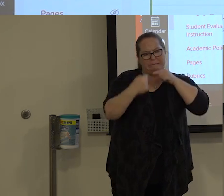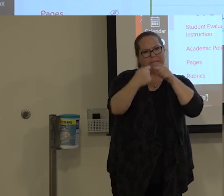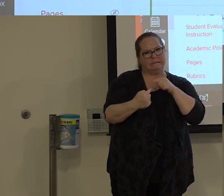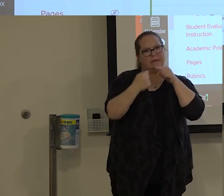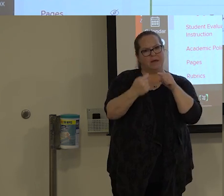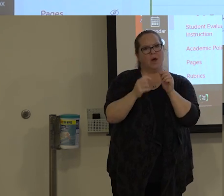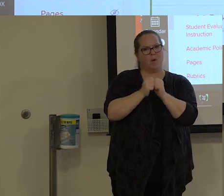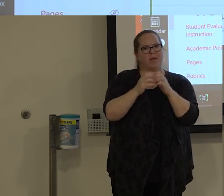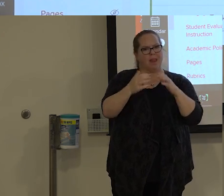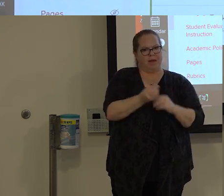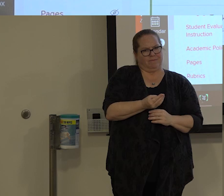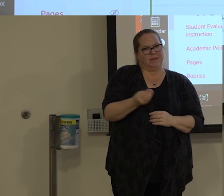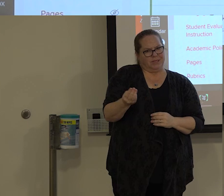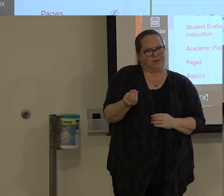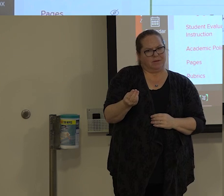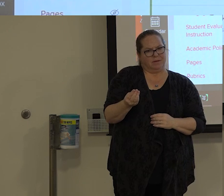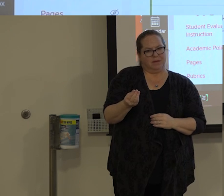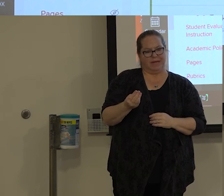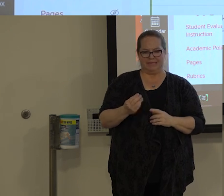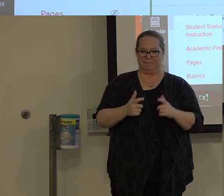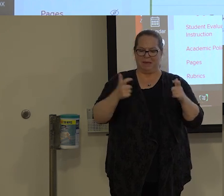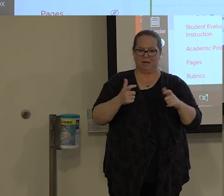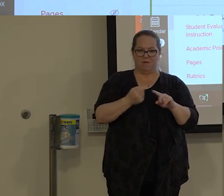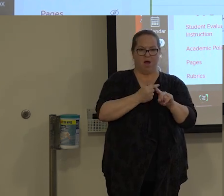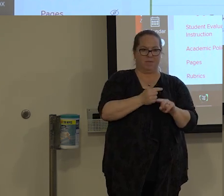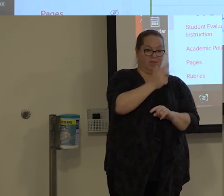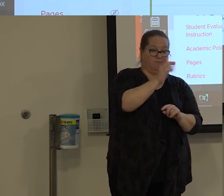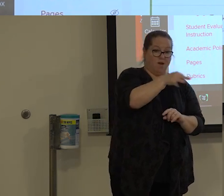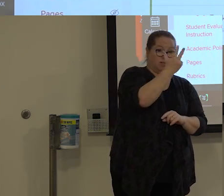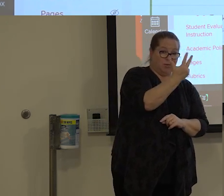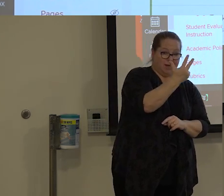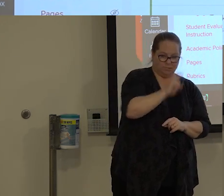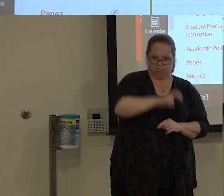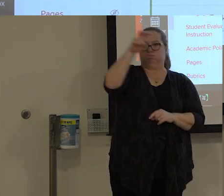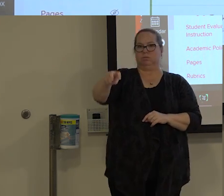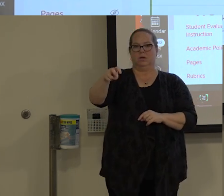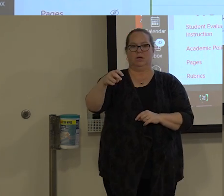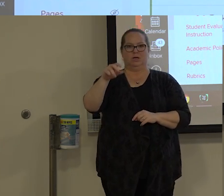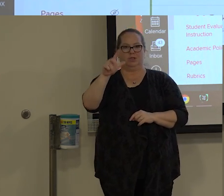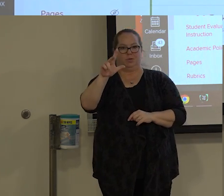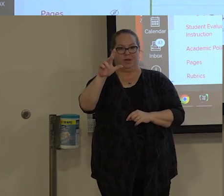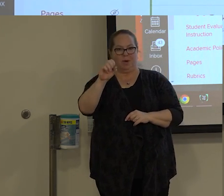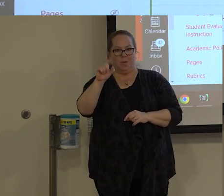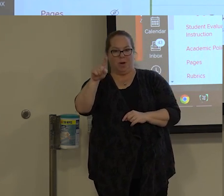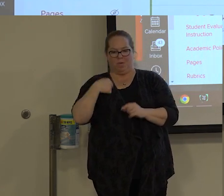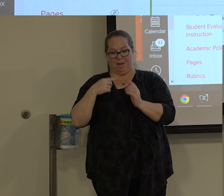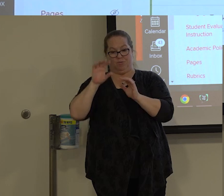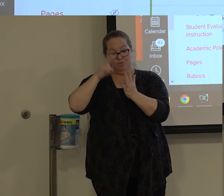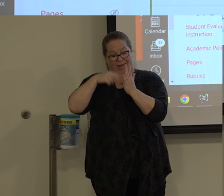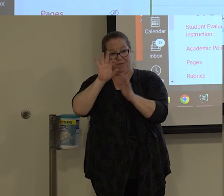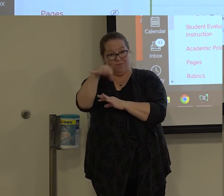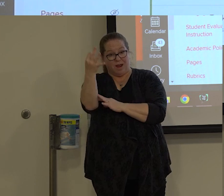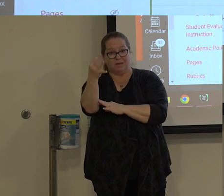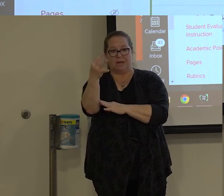struggle with a lot of the material in the course. It is a big jump from French 3 to French 2101, where I'm actively reading French material.